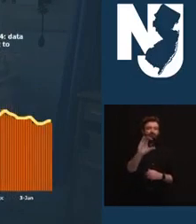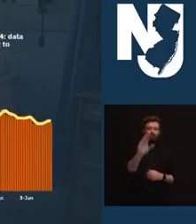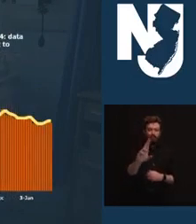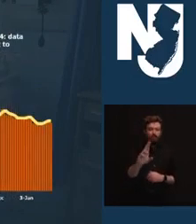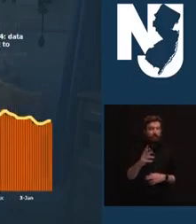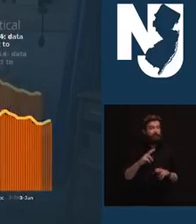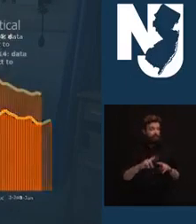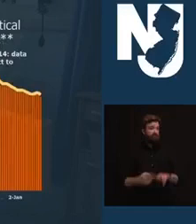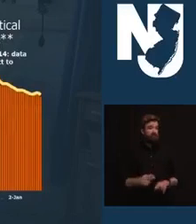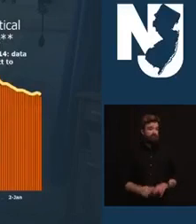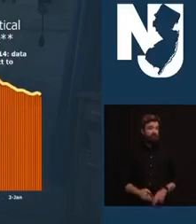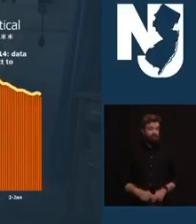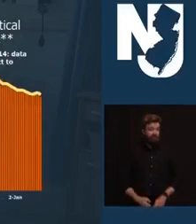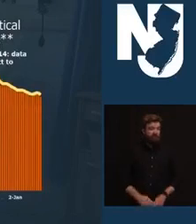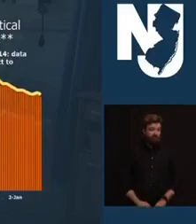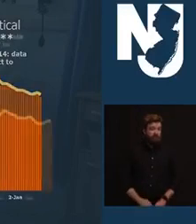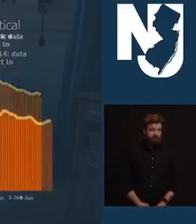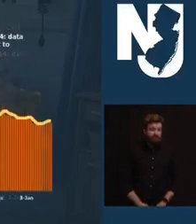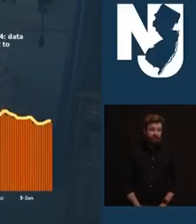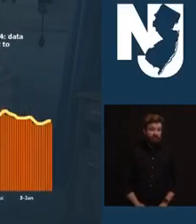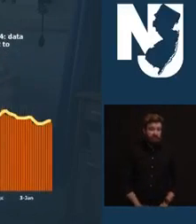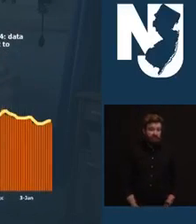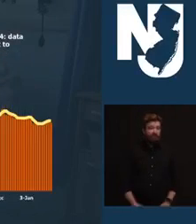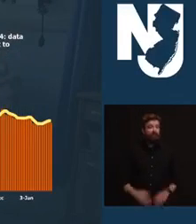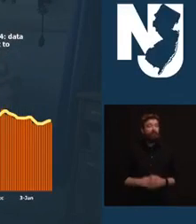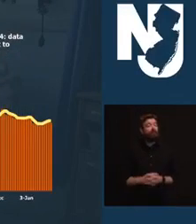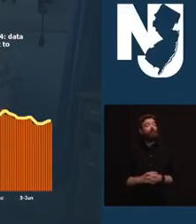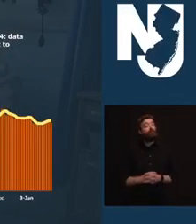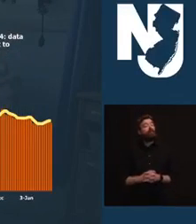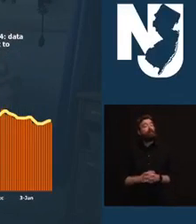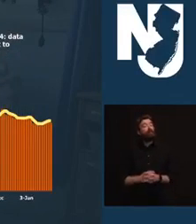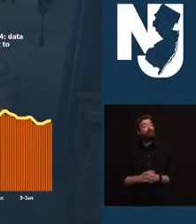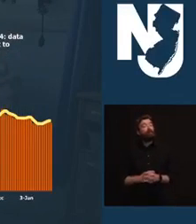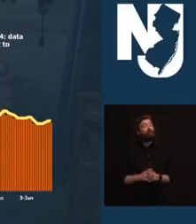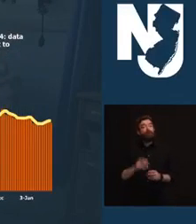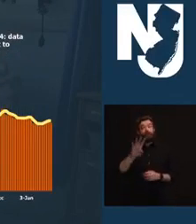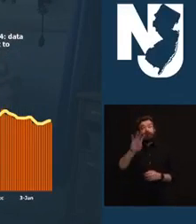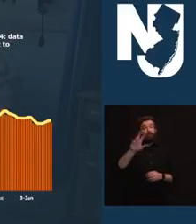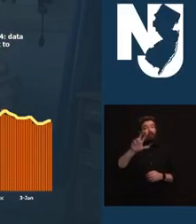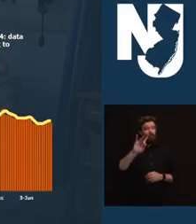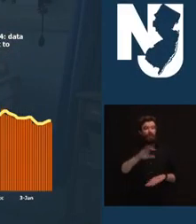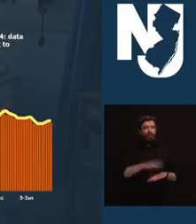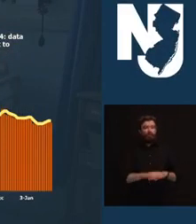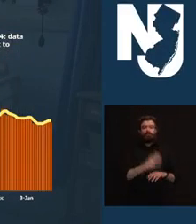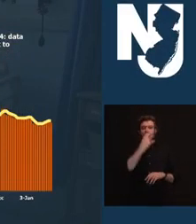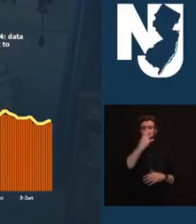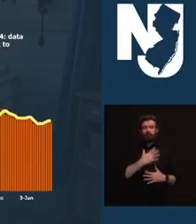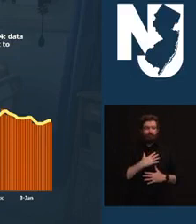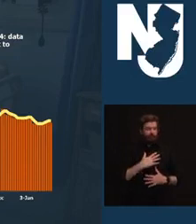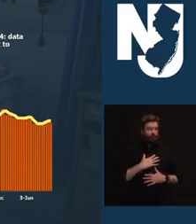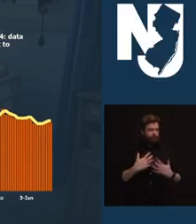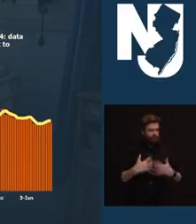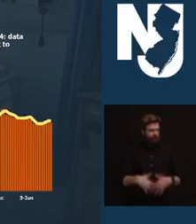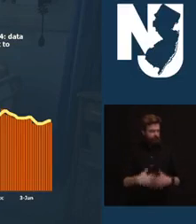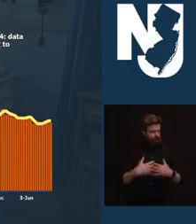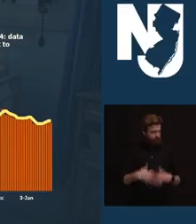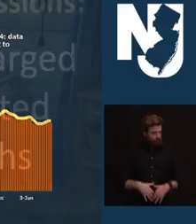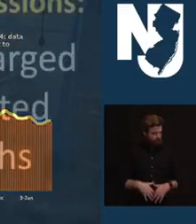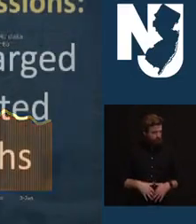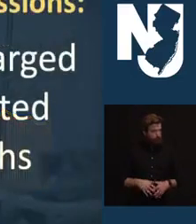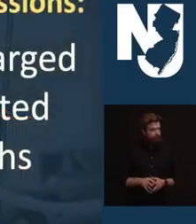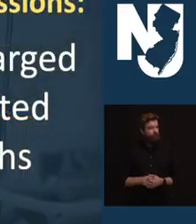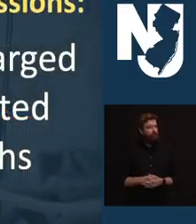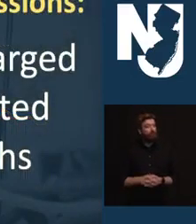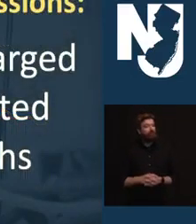not hugely, but down. And 438 of them were requiring the assistance of a ventilator. Throughout the